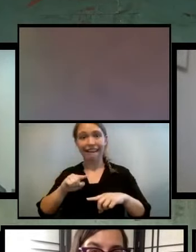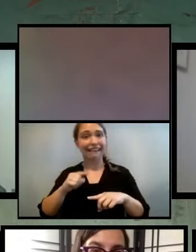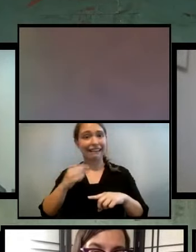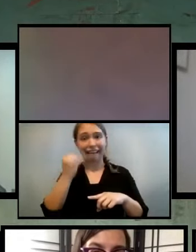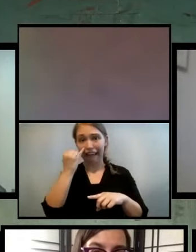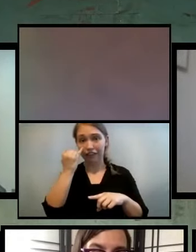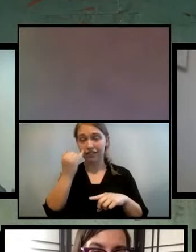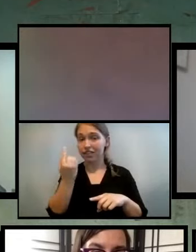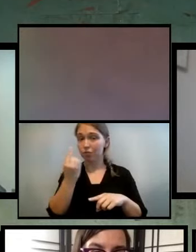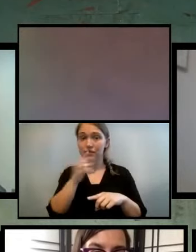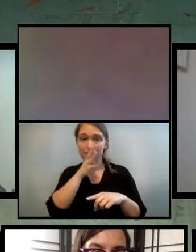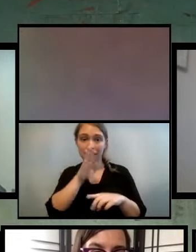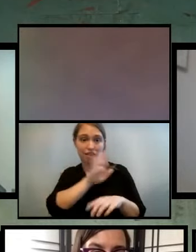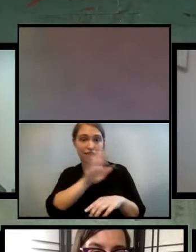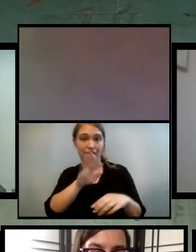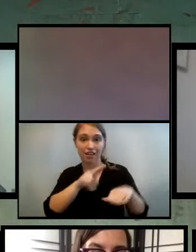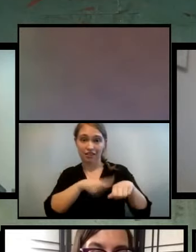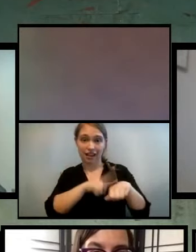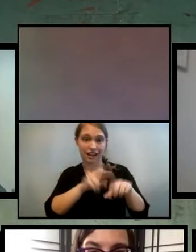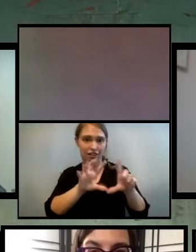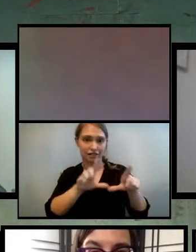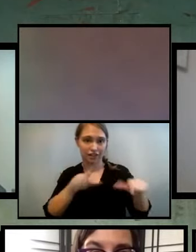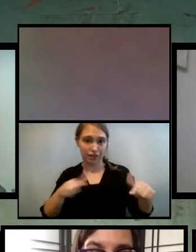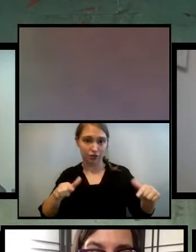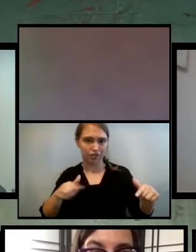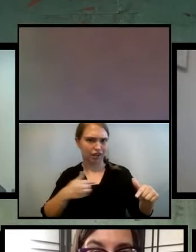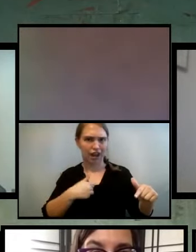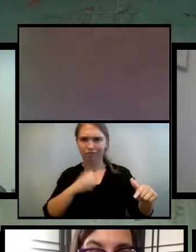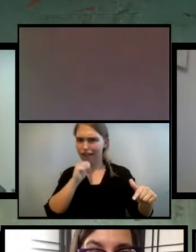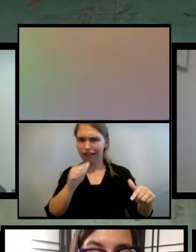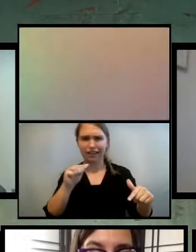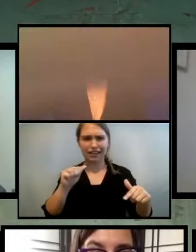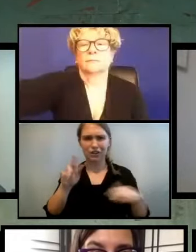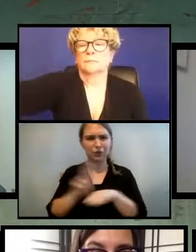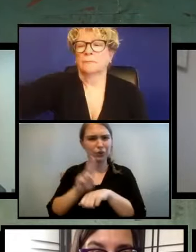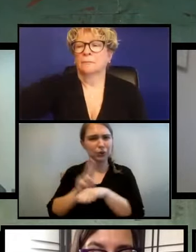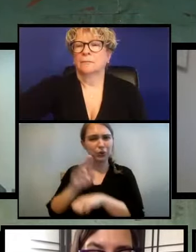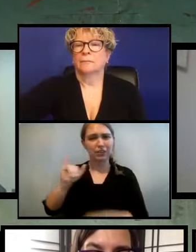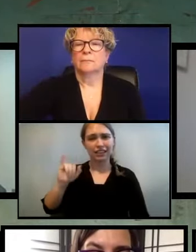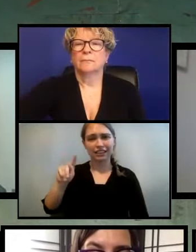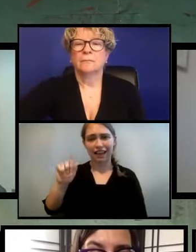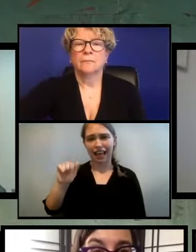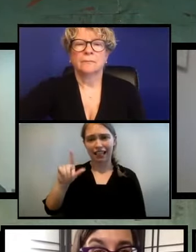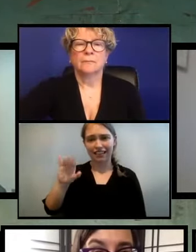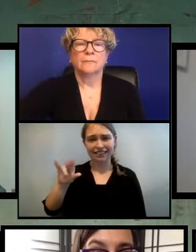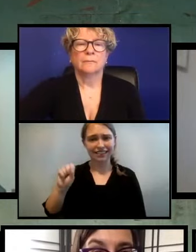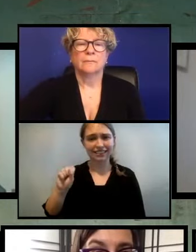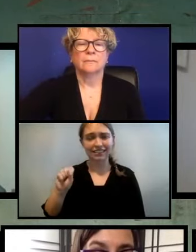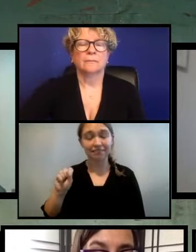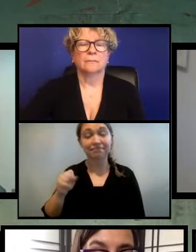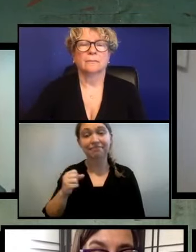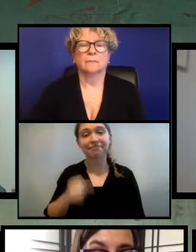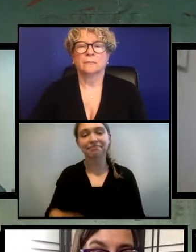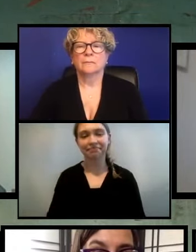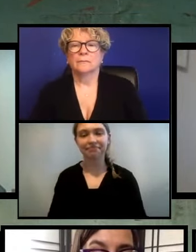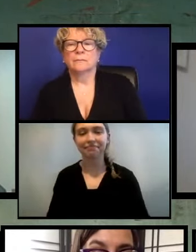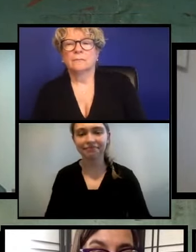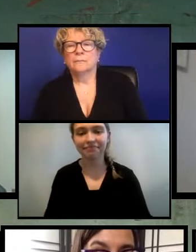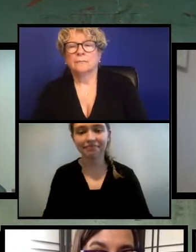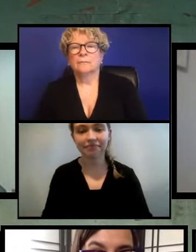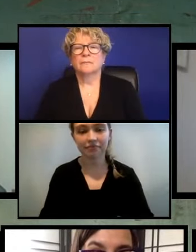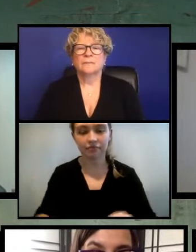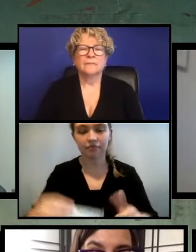Thank you, Julia. Daniel, his older, has